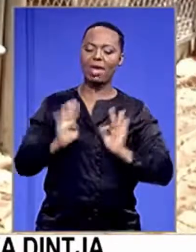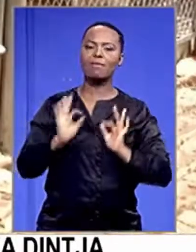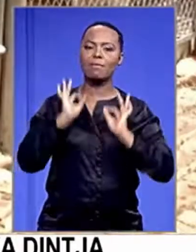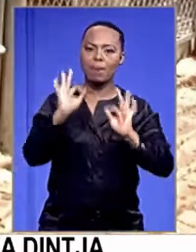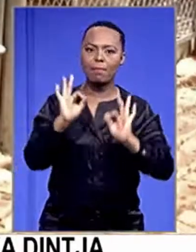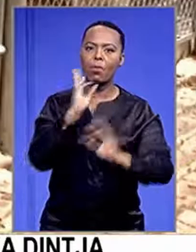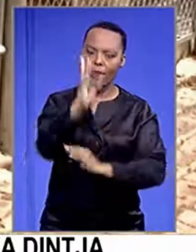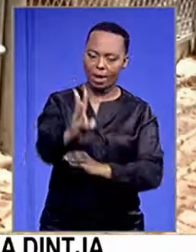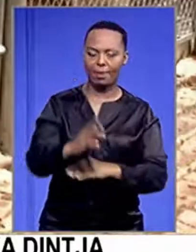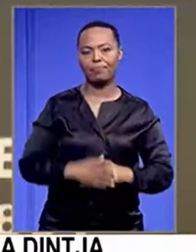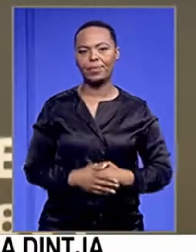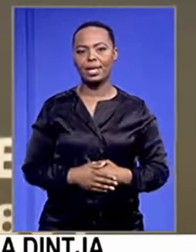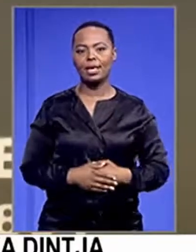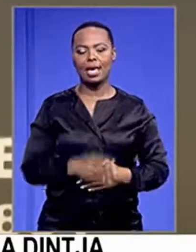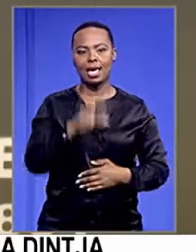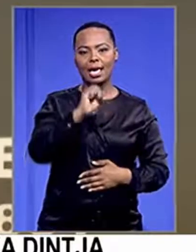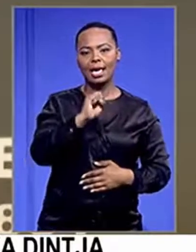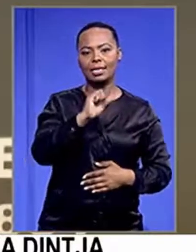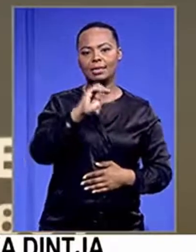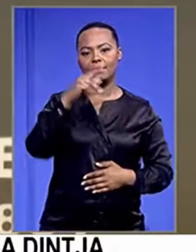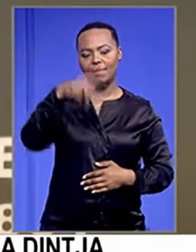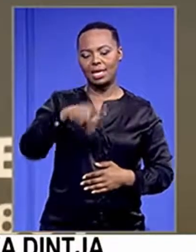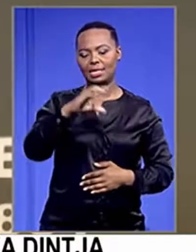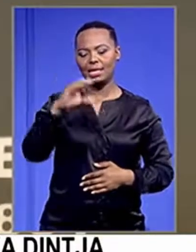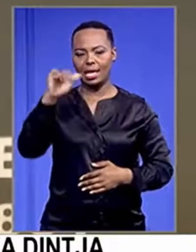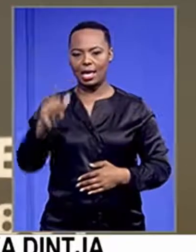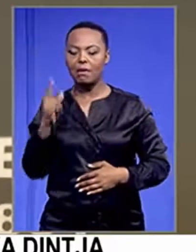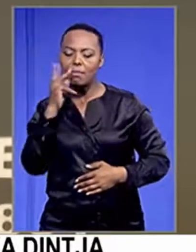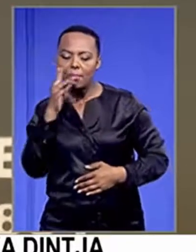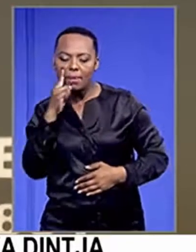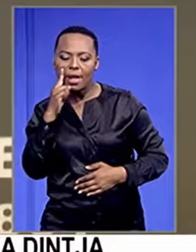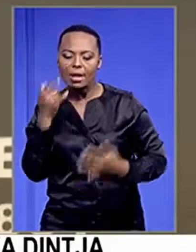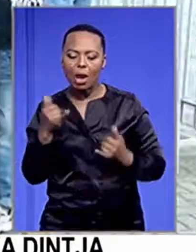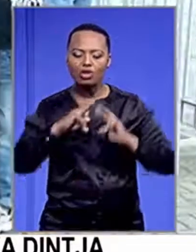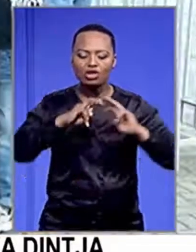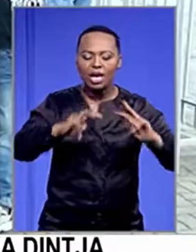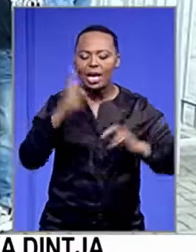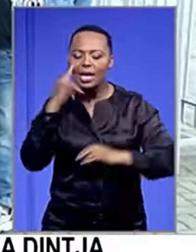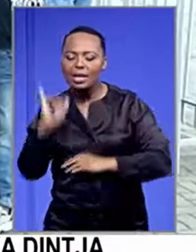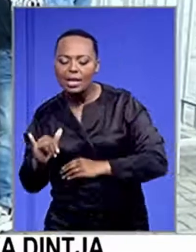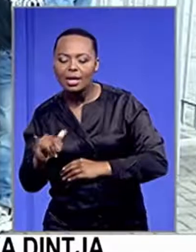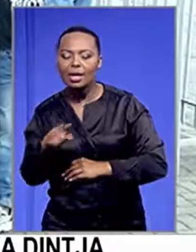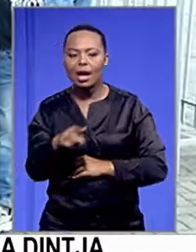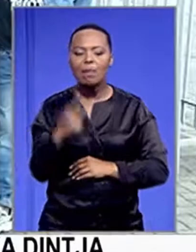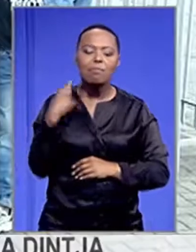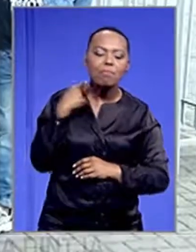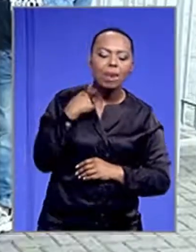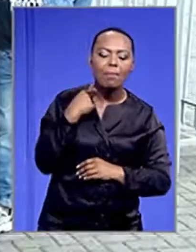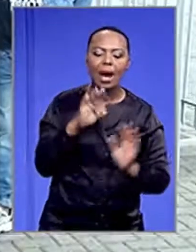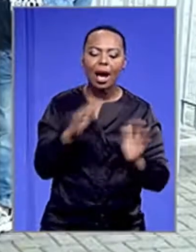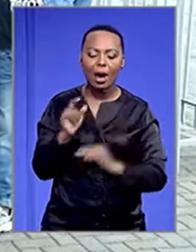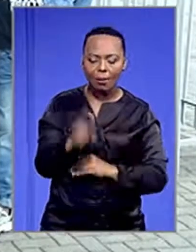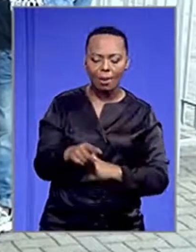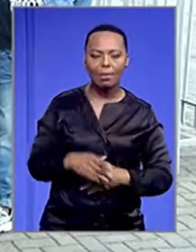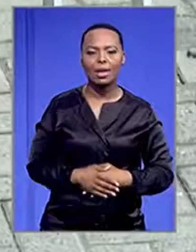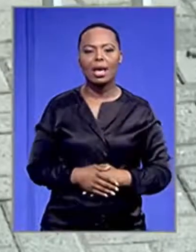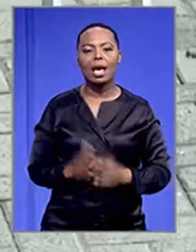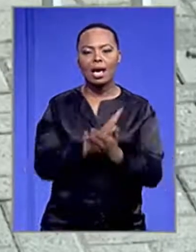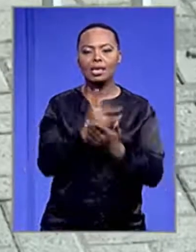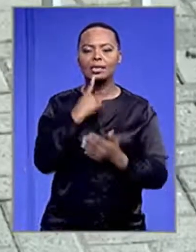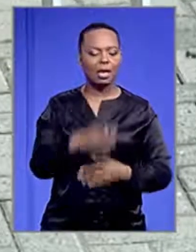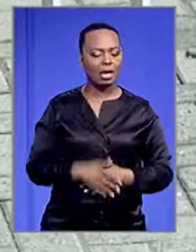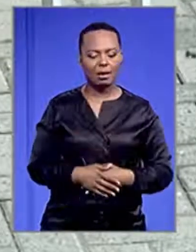yare etla alekola di pitbulls te di siloen ki bengba tzoni. Lefa bangwe bara bile mangawo metro kakobusa dinja zenu